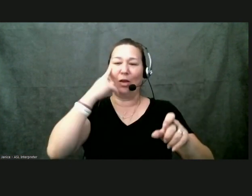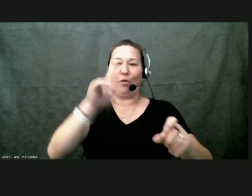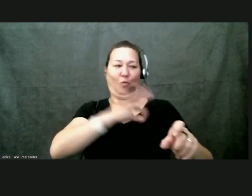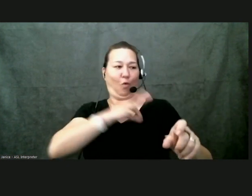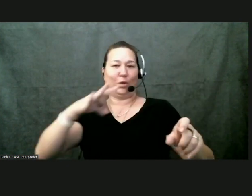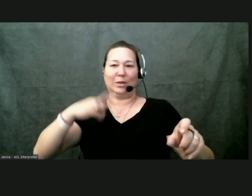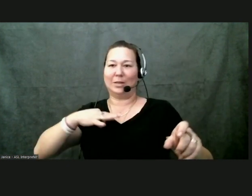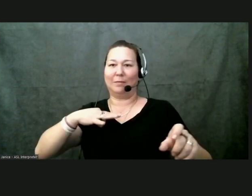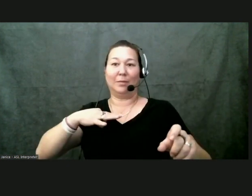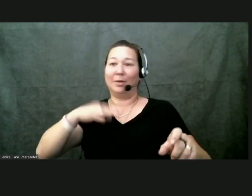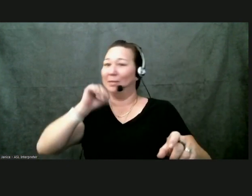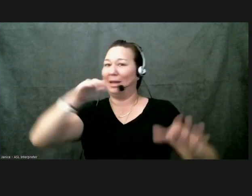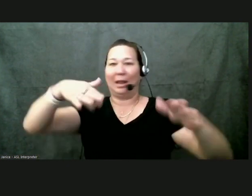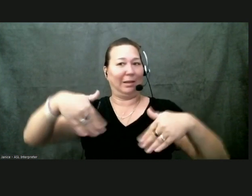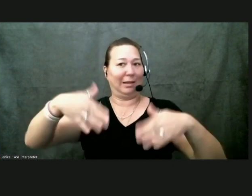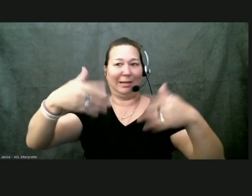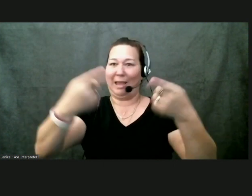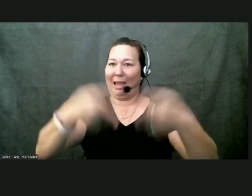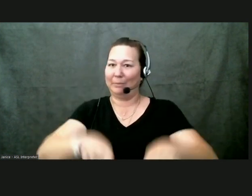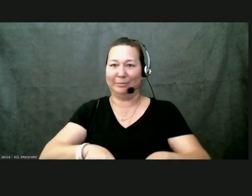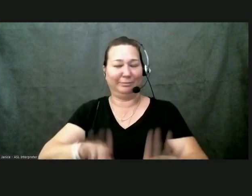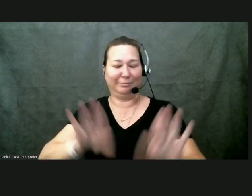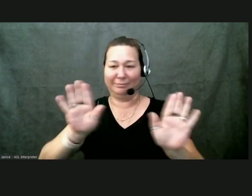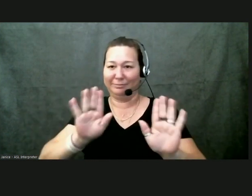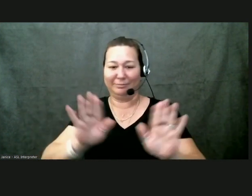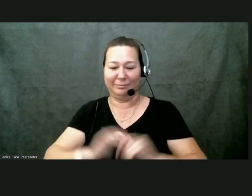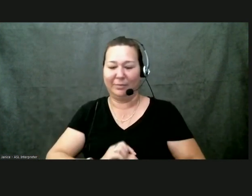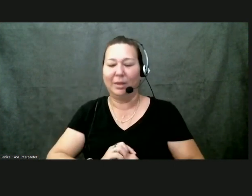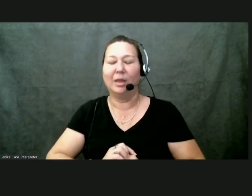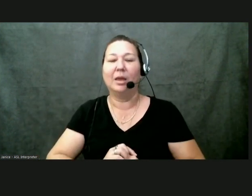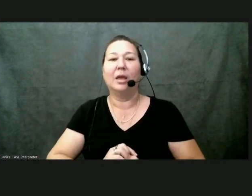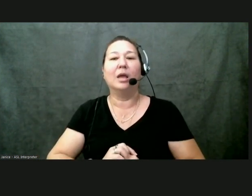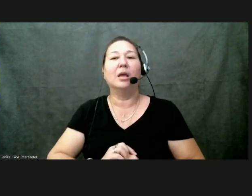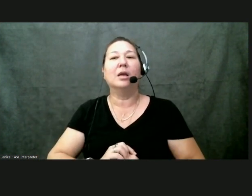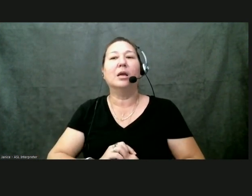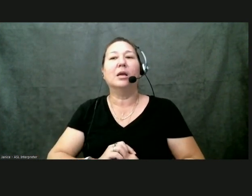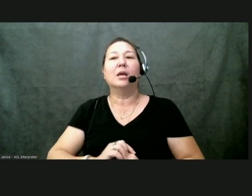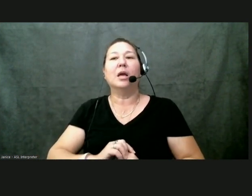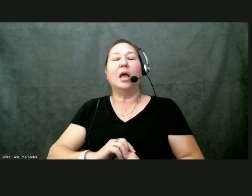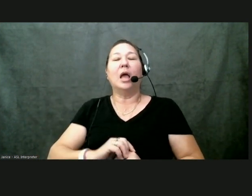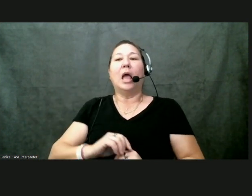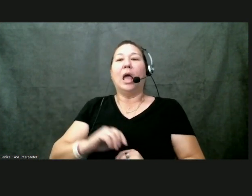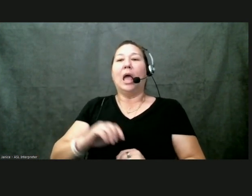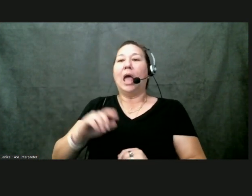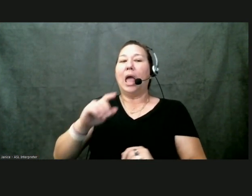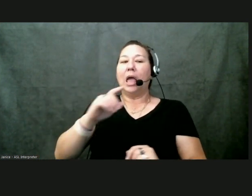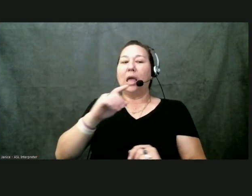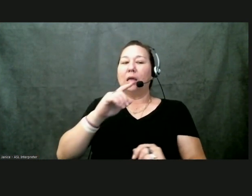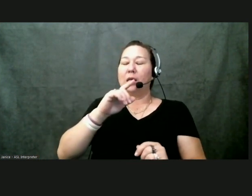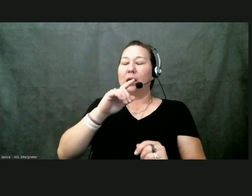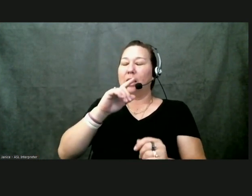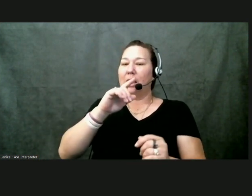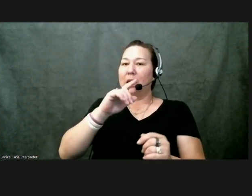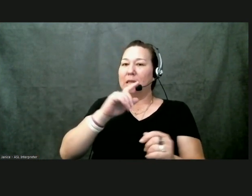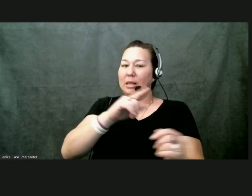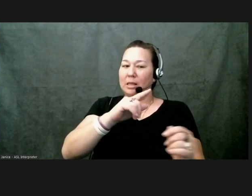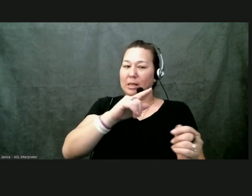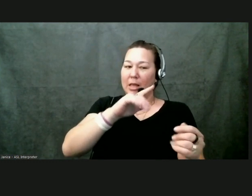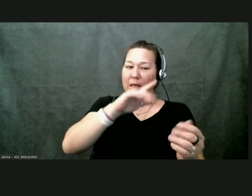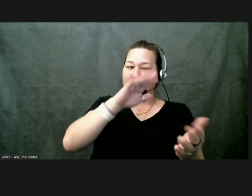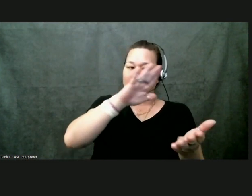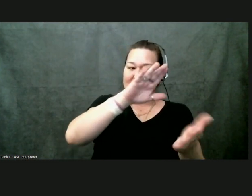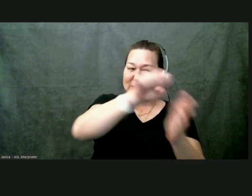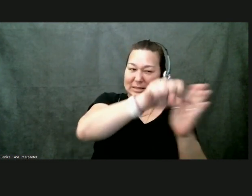in place. The state has also directed healthcare providers to provide testing to school